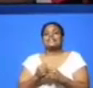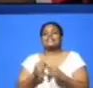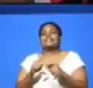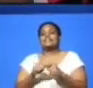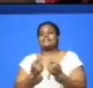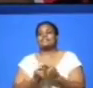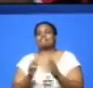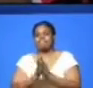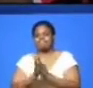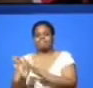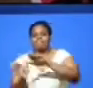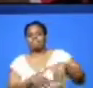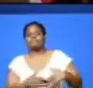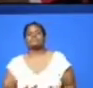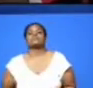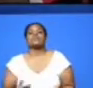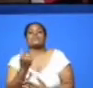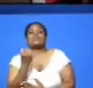The 11th chapter.